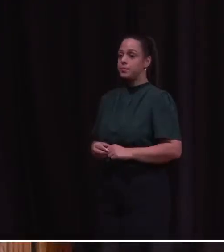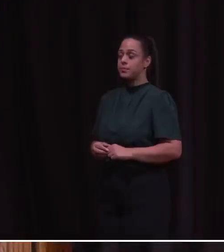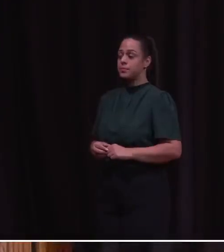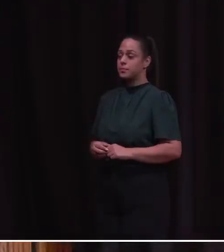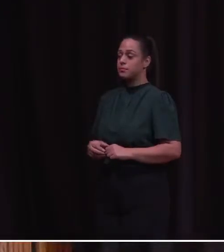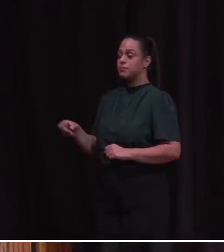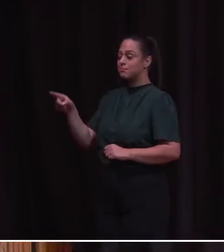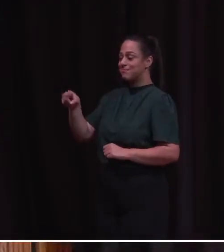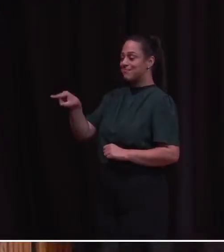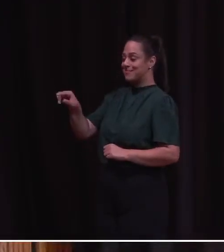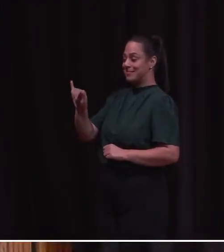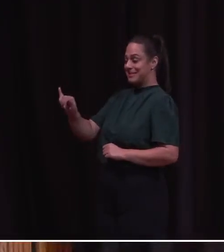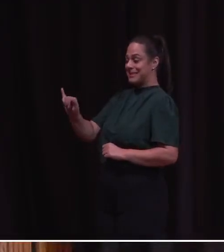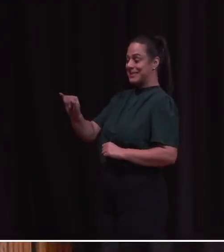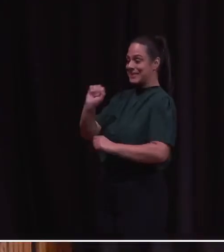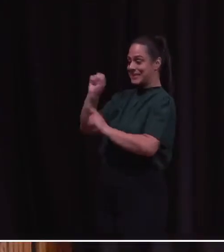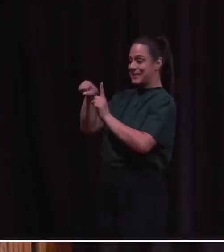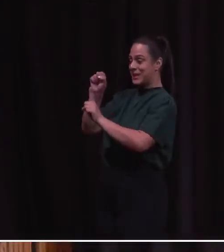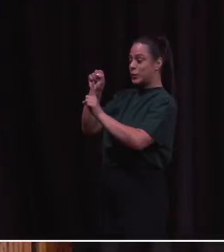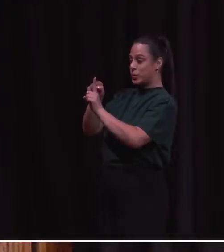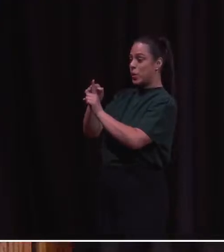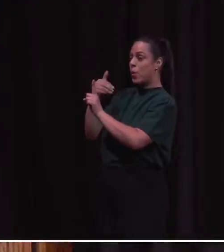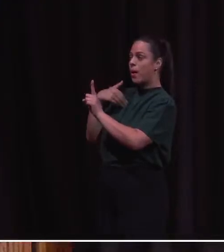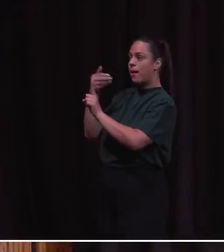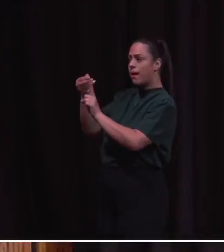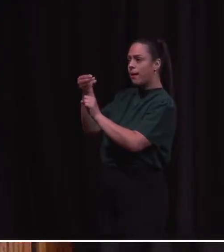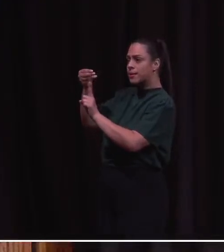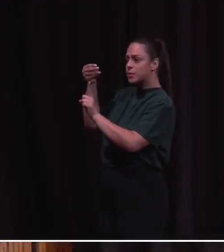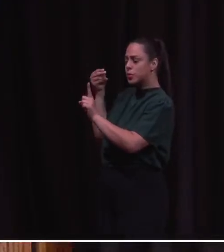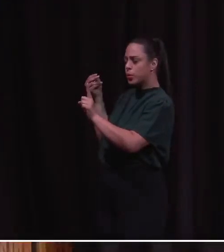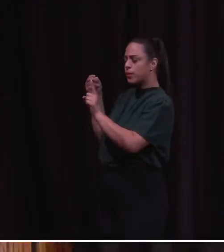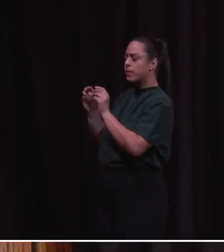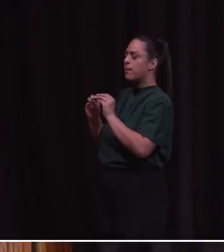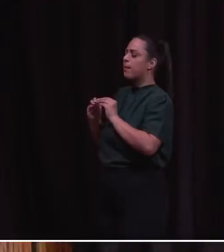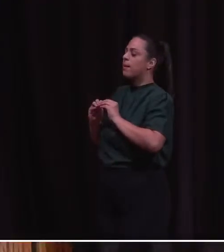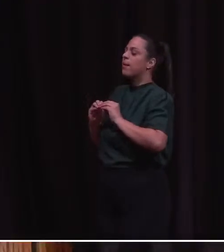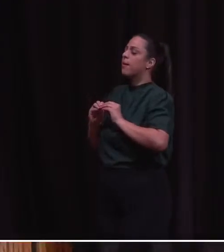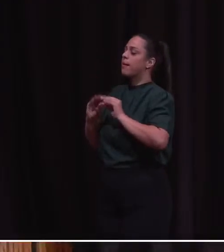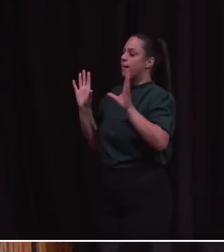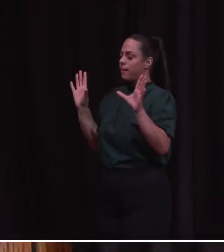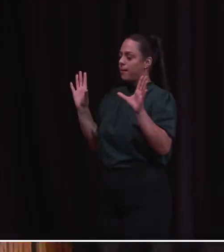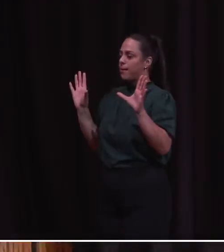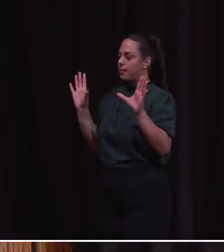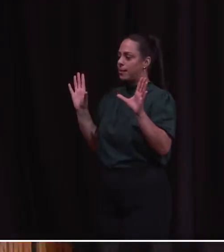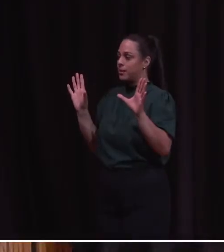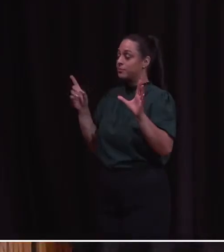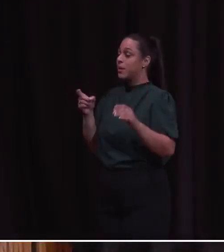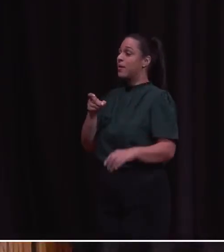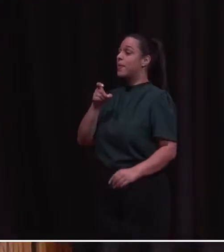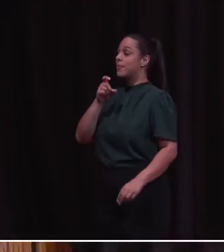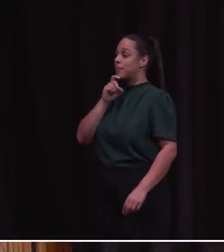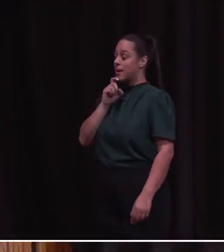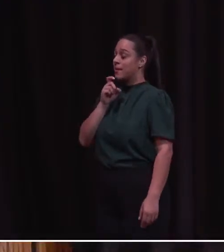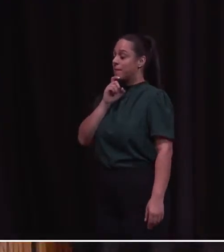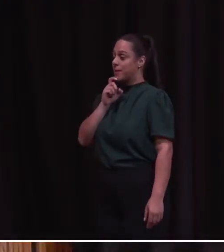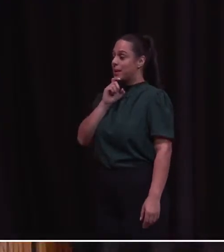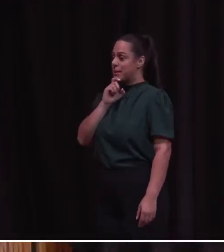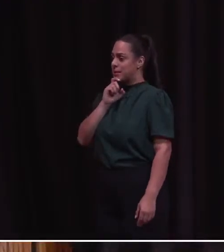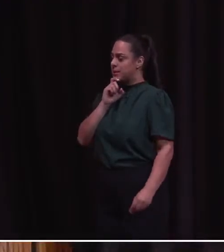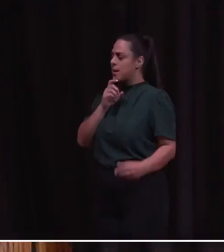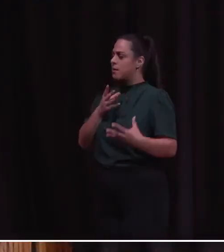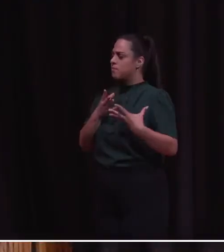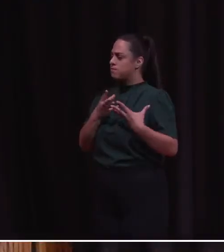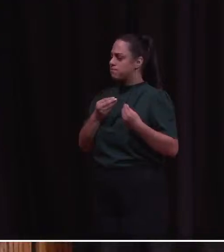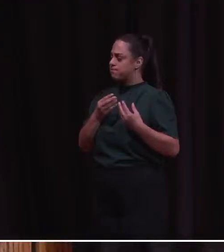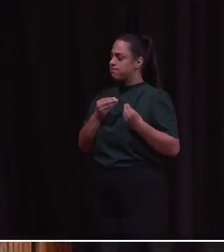the perils and scariness of the gender regime under which